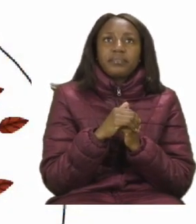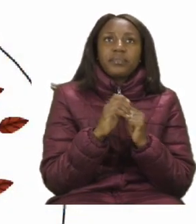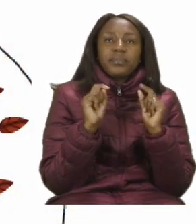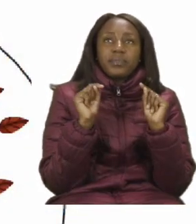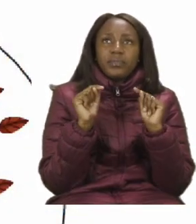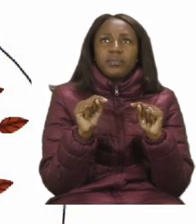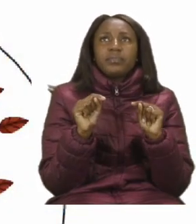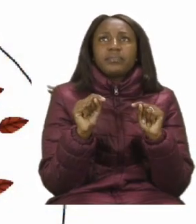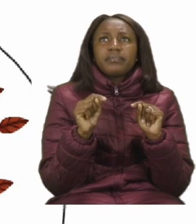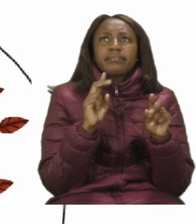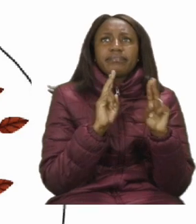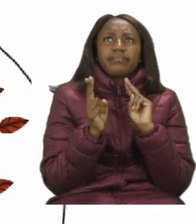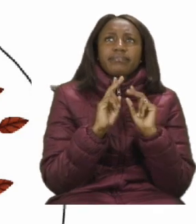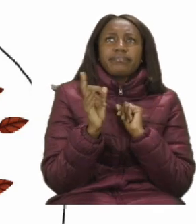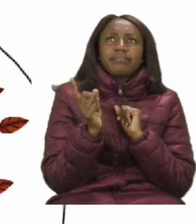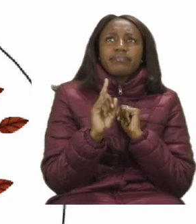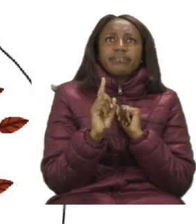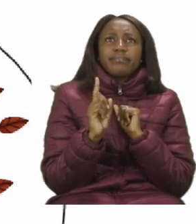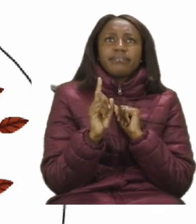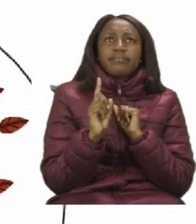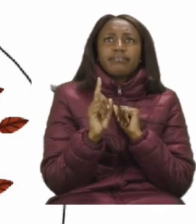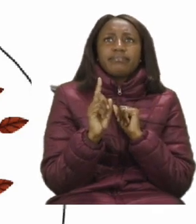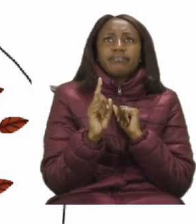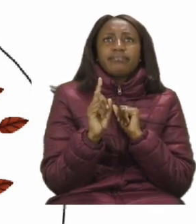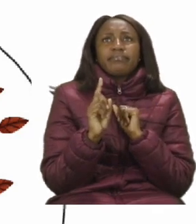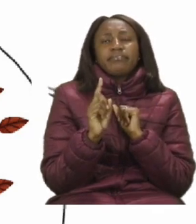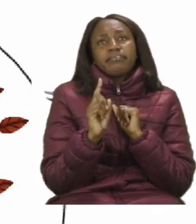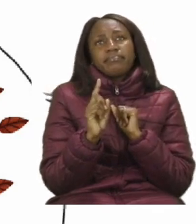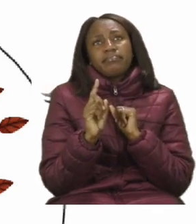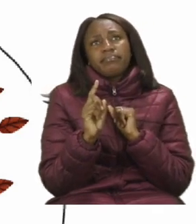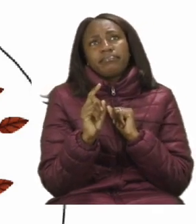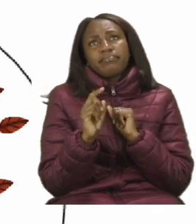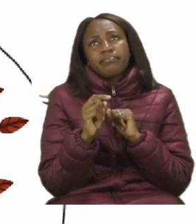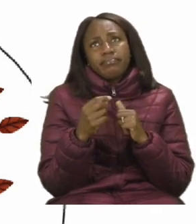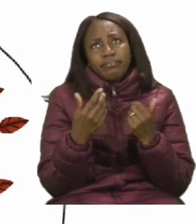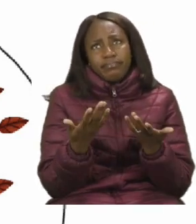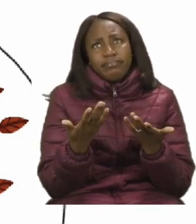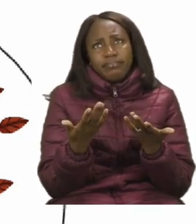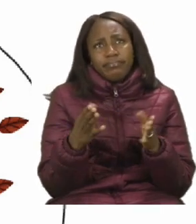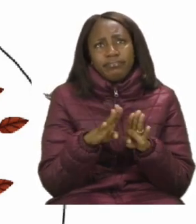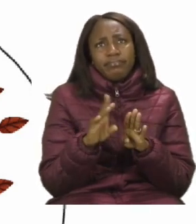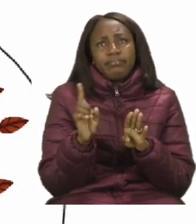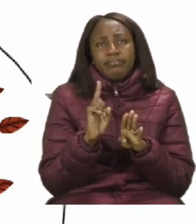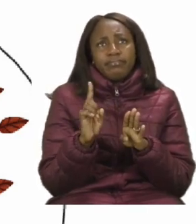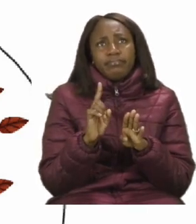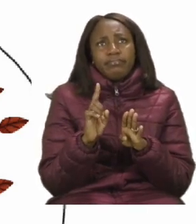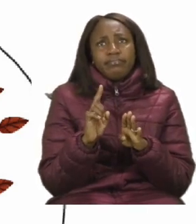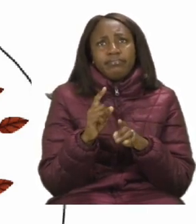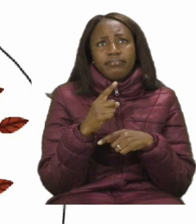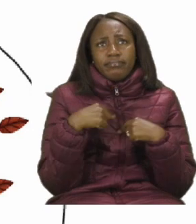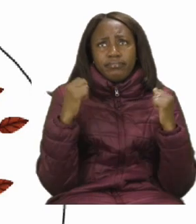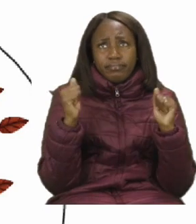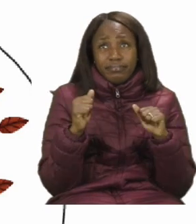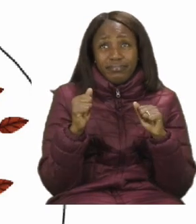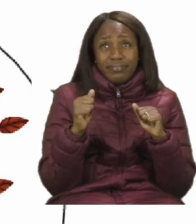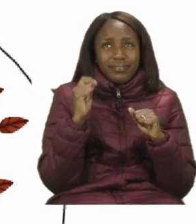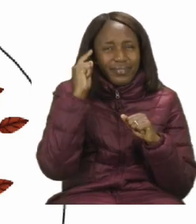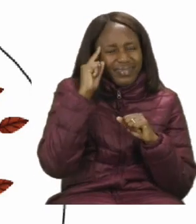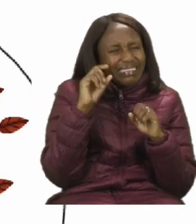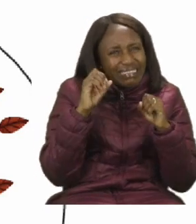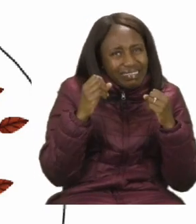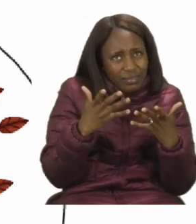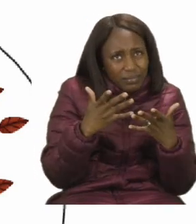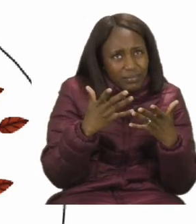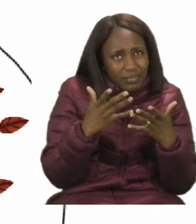going to talk about subitizing. Now on page 5 it says we have to estimate